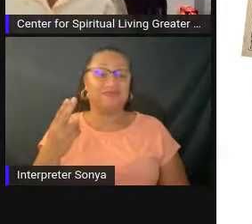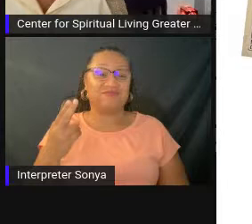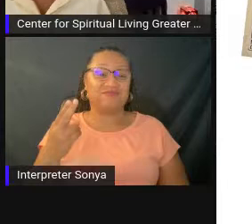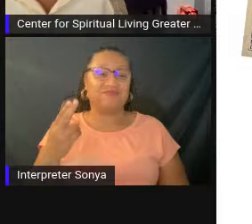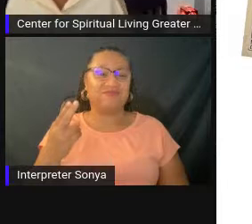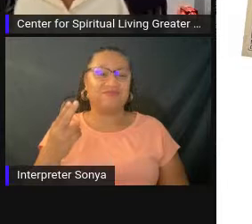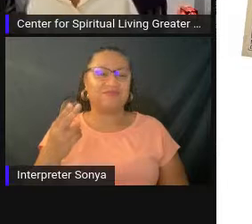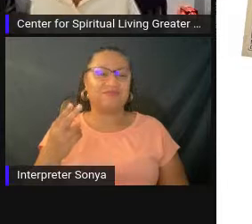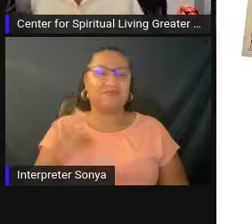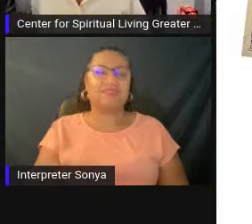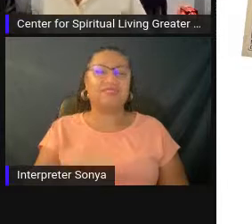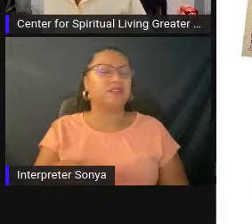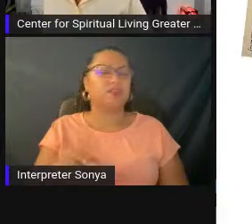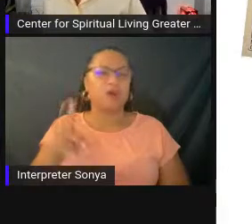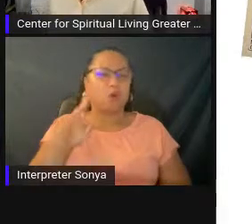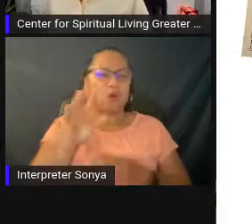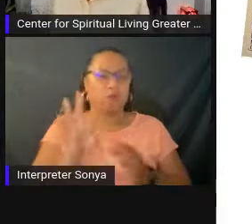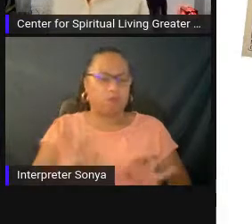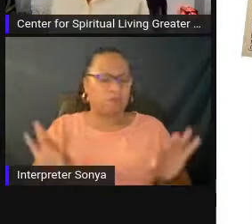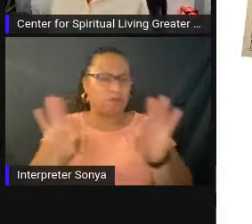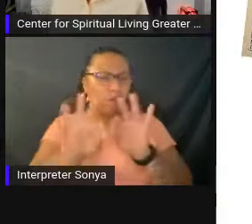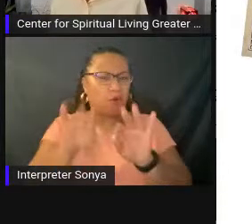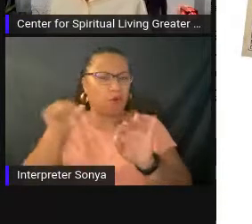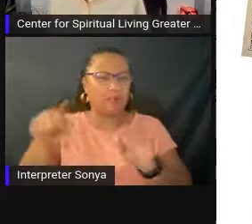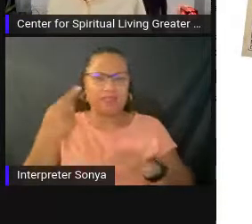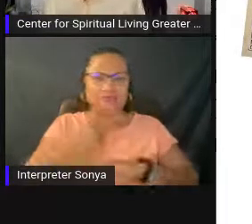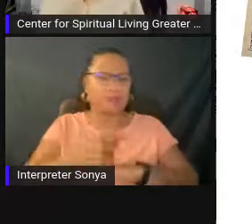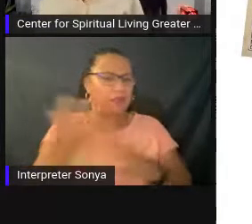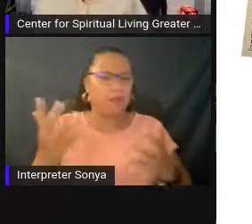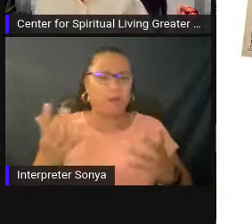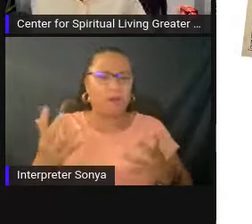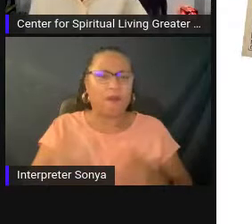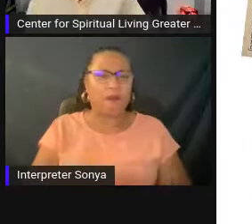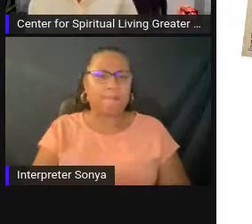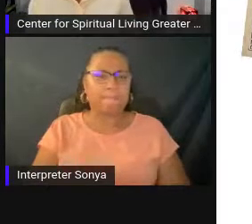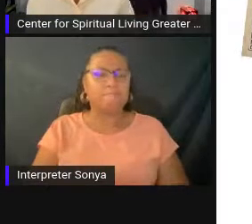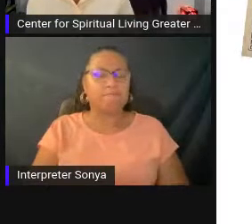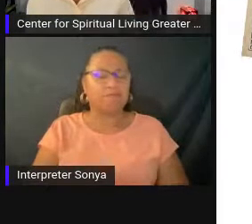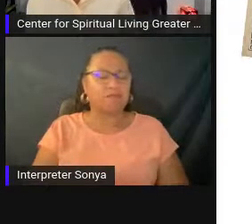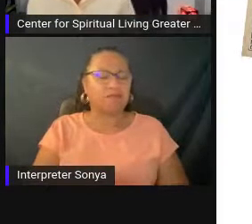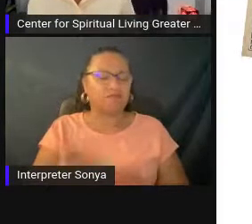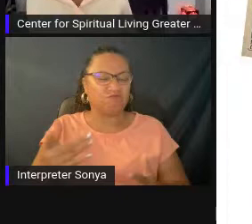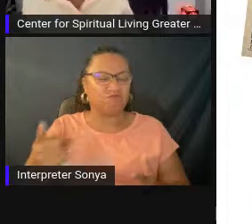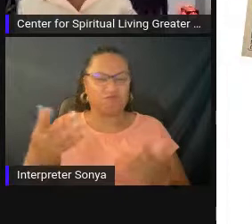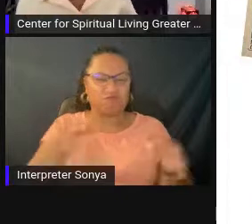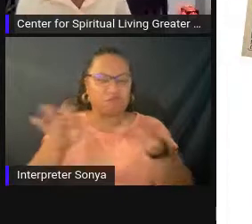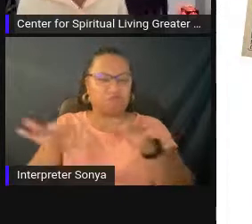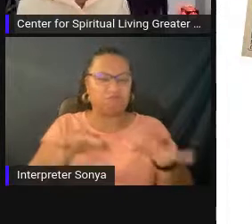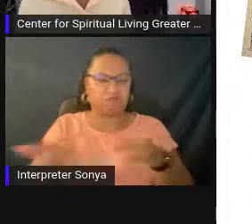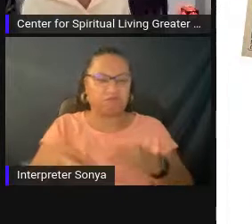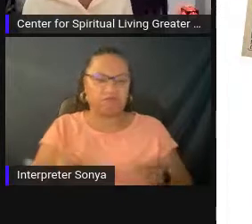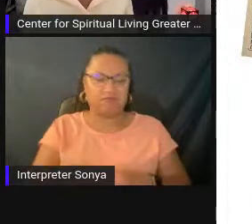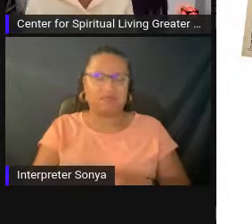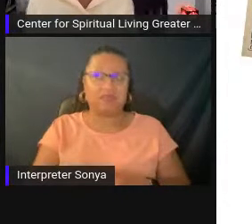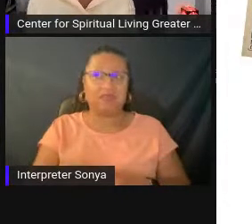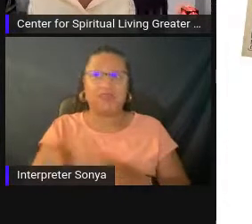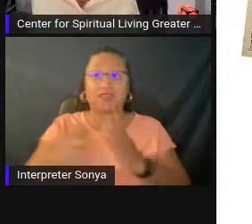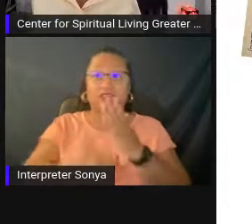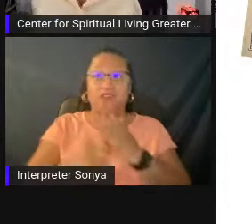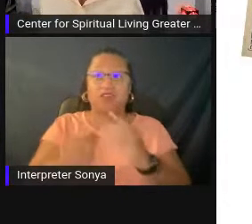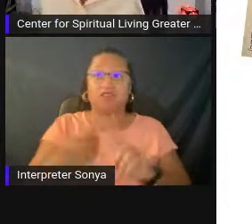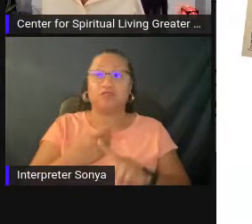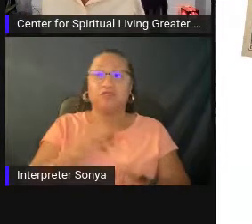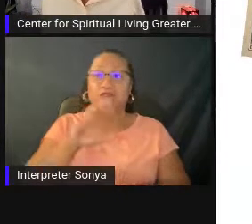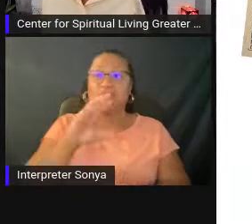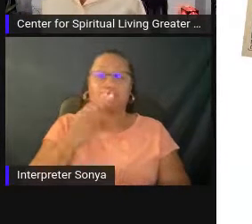What is the significance of Juneteenth? Here's what we know. And this article is by